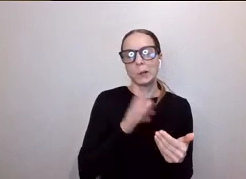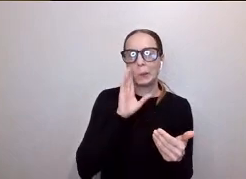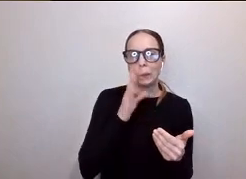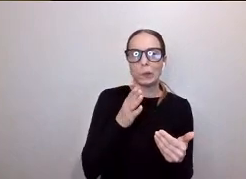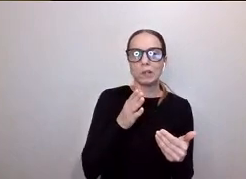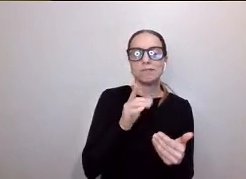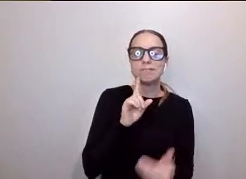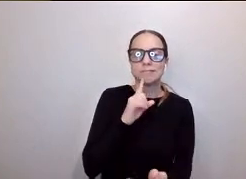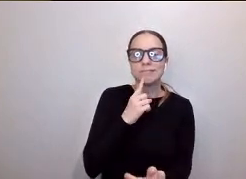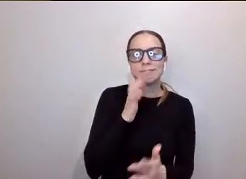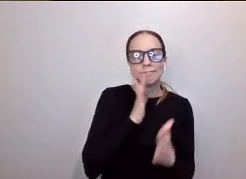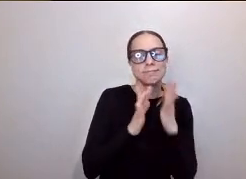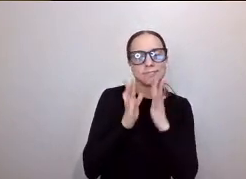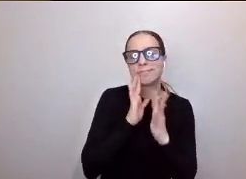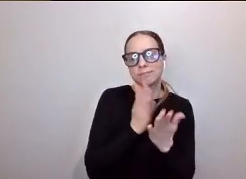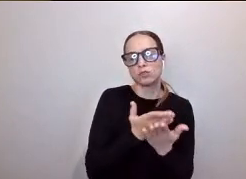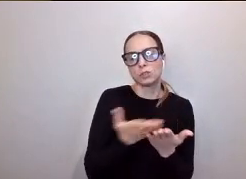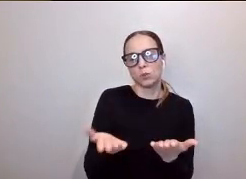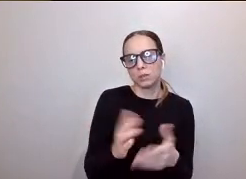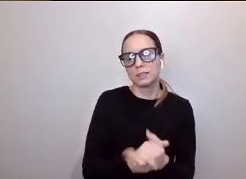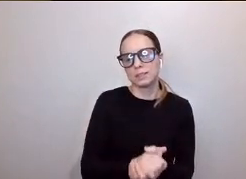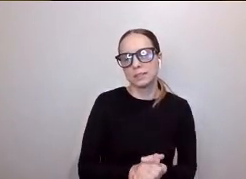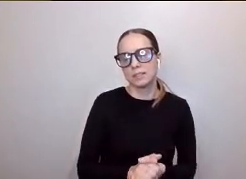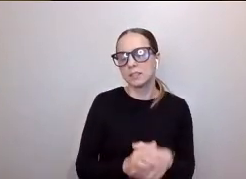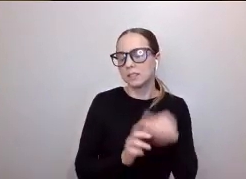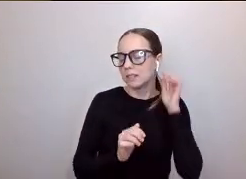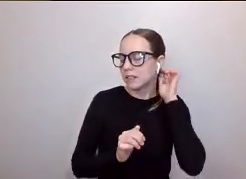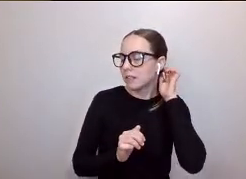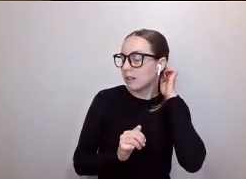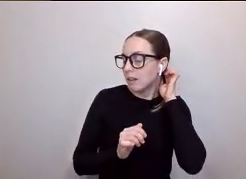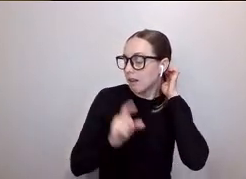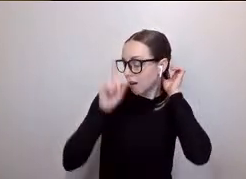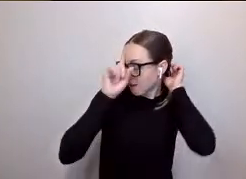resources. And so I think that our training schedule reflects that